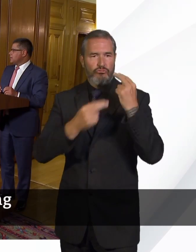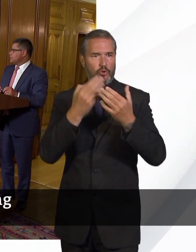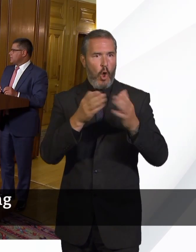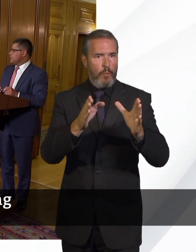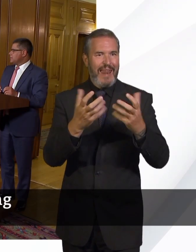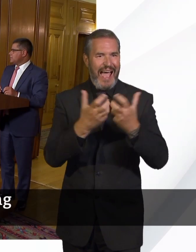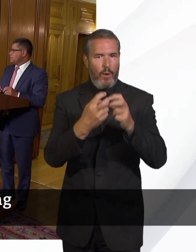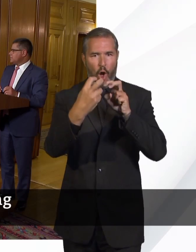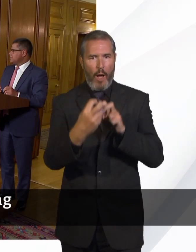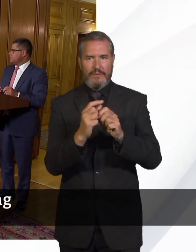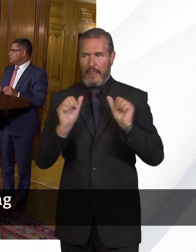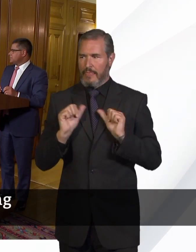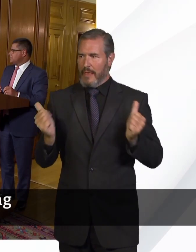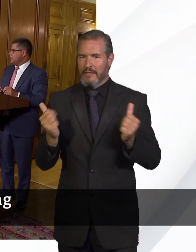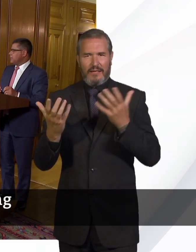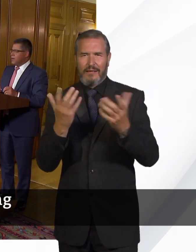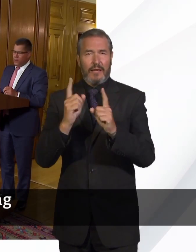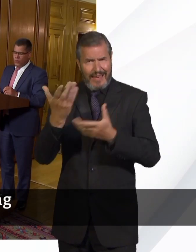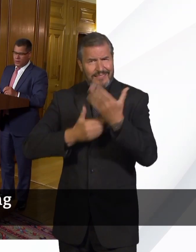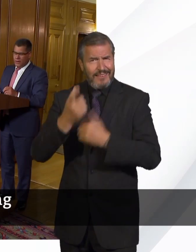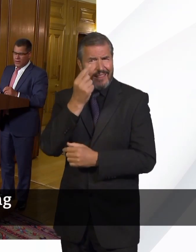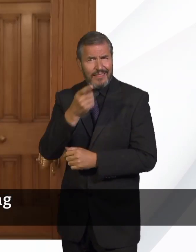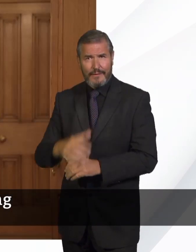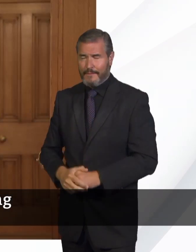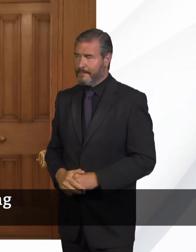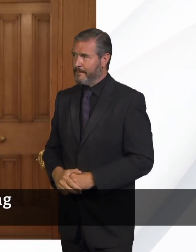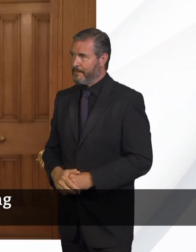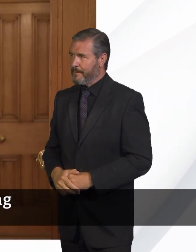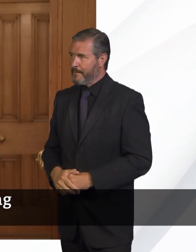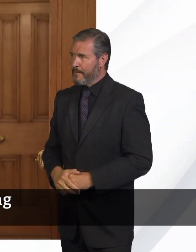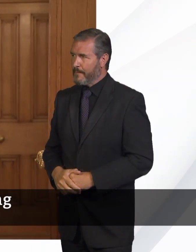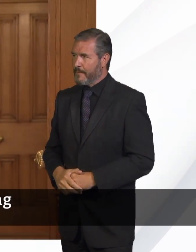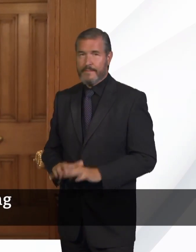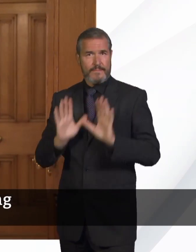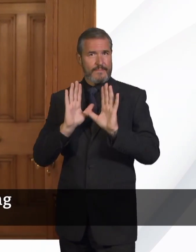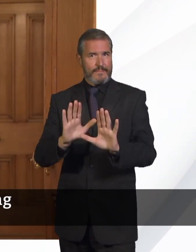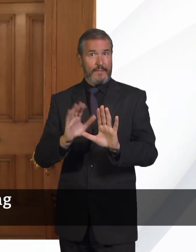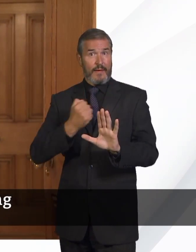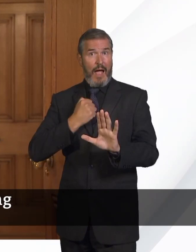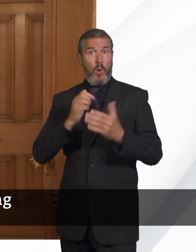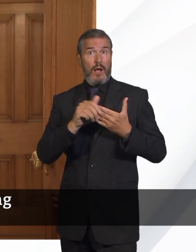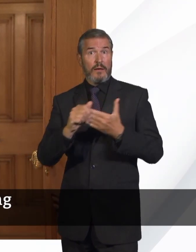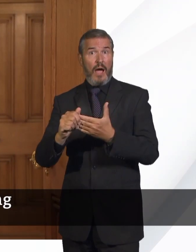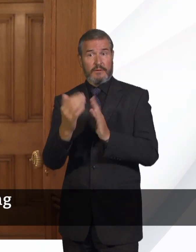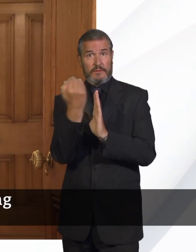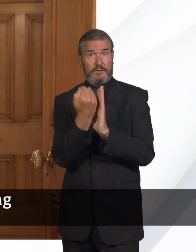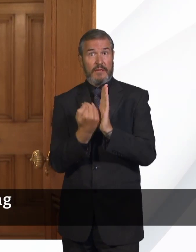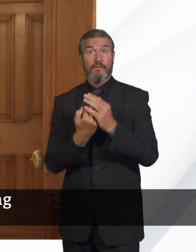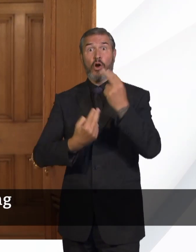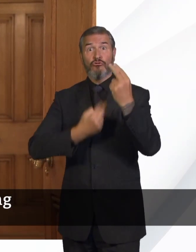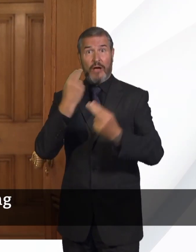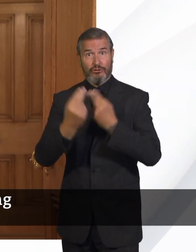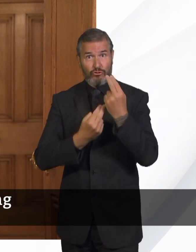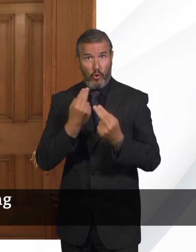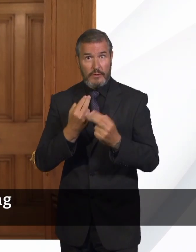to before you can unlock. Yeah. Well, look, I think in terms of the guidance of how people conduct themselves in restaurants